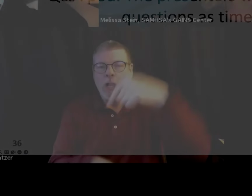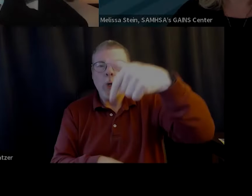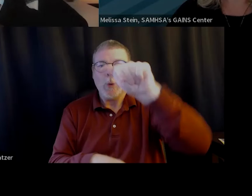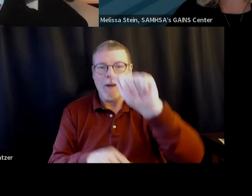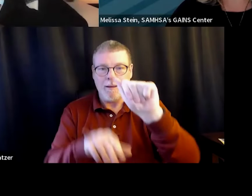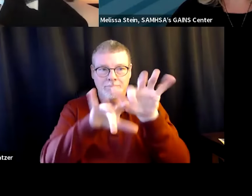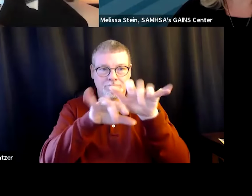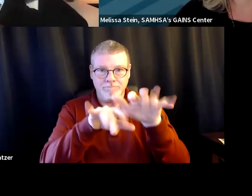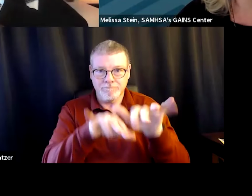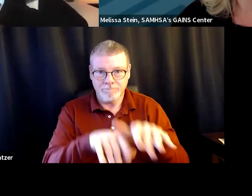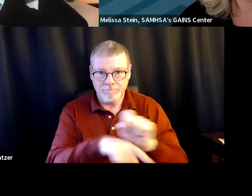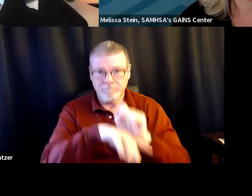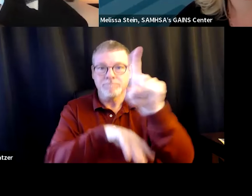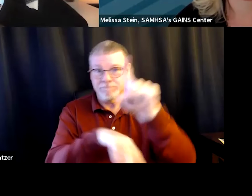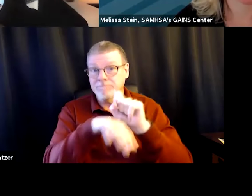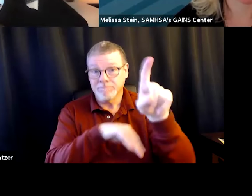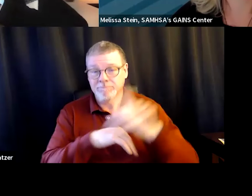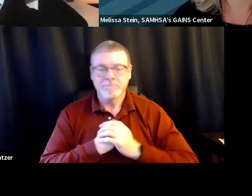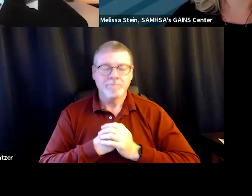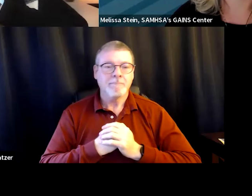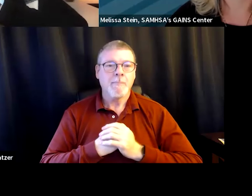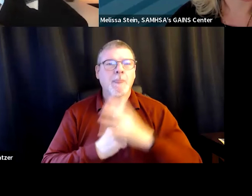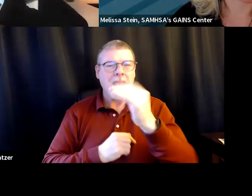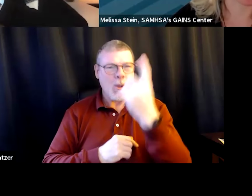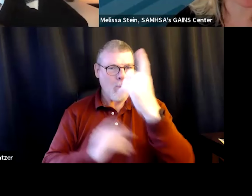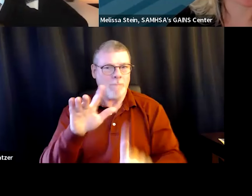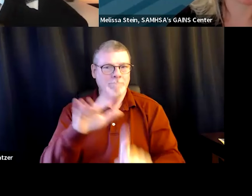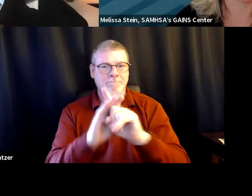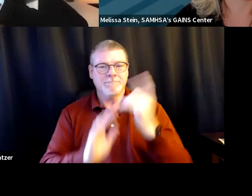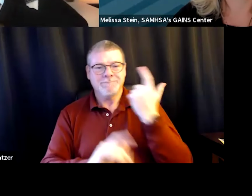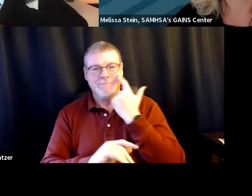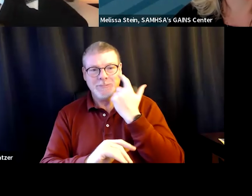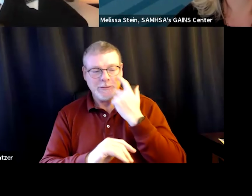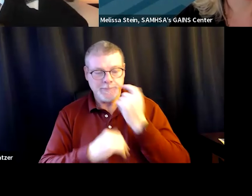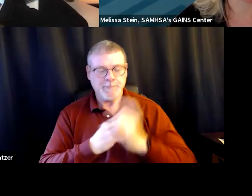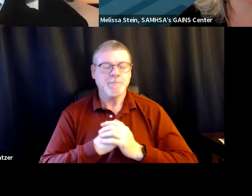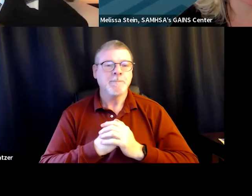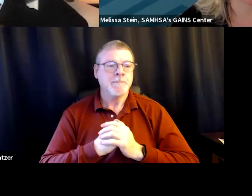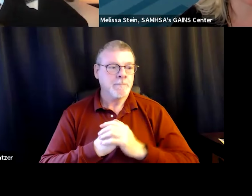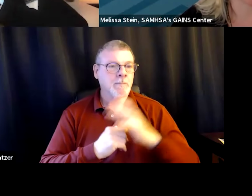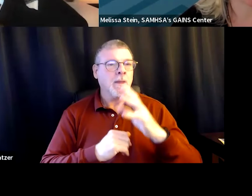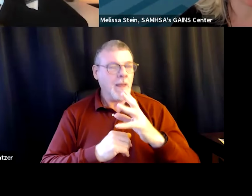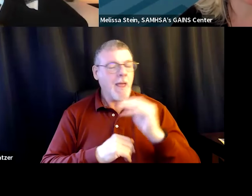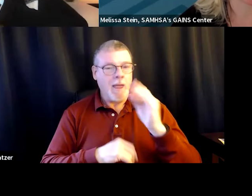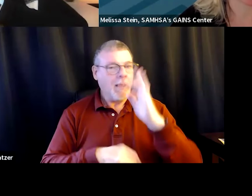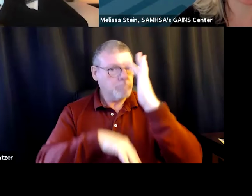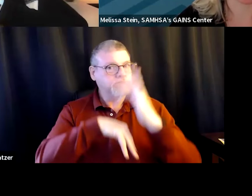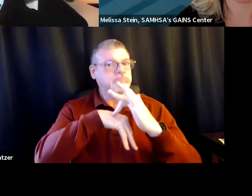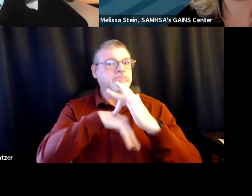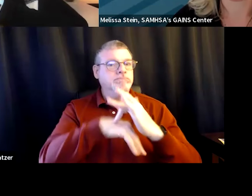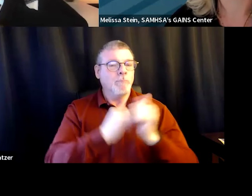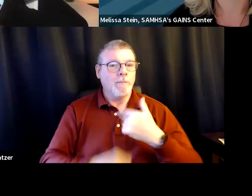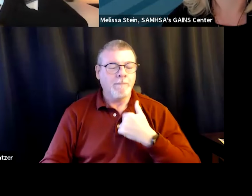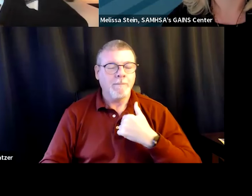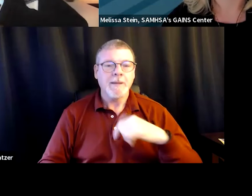pod. And, you know, there was a question that came up earlier, and it just really resonated with me. And I